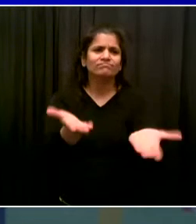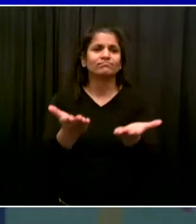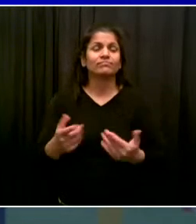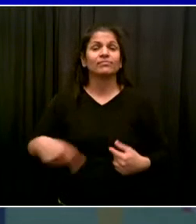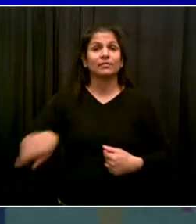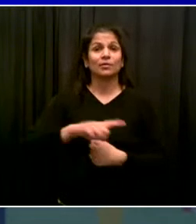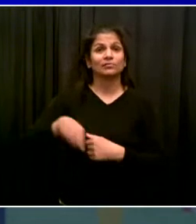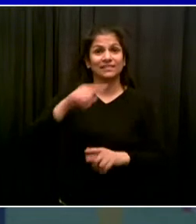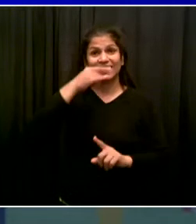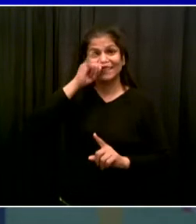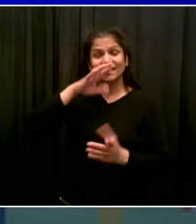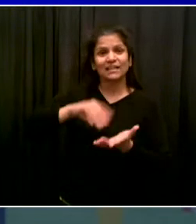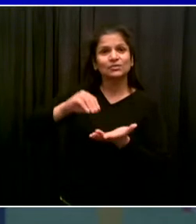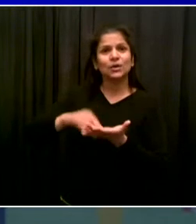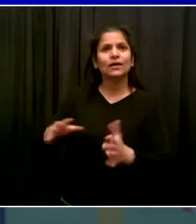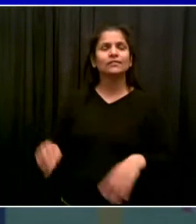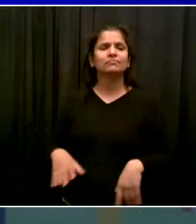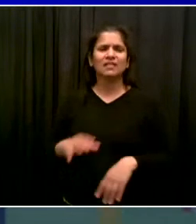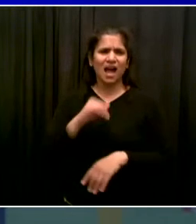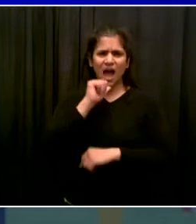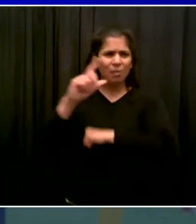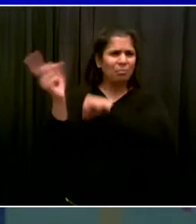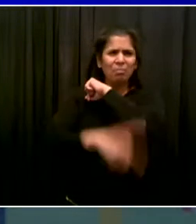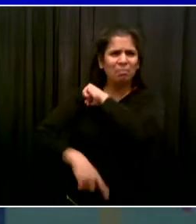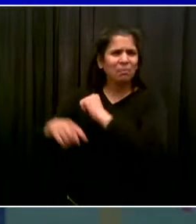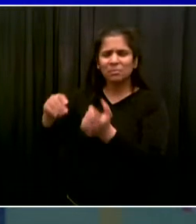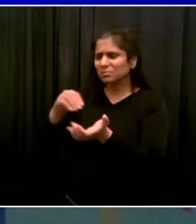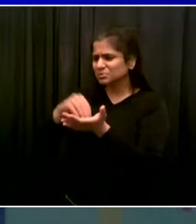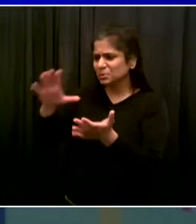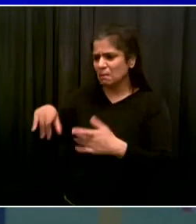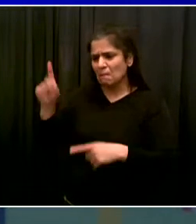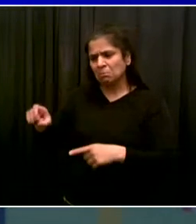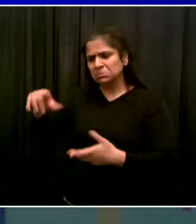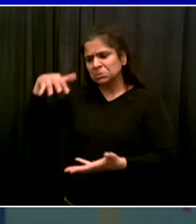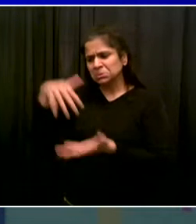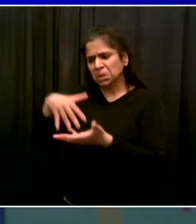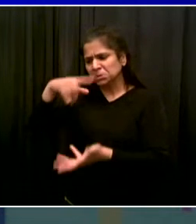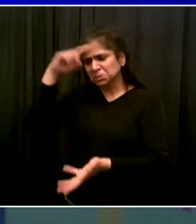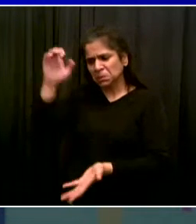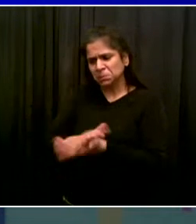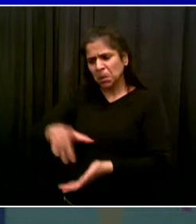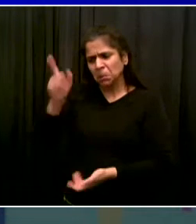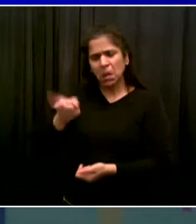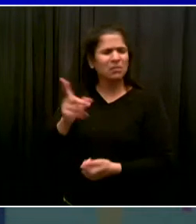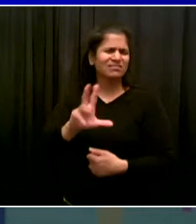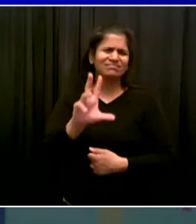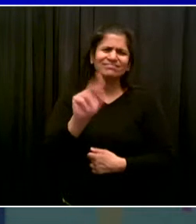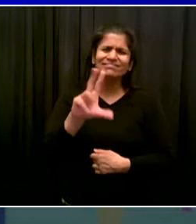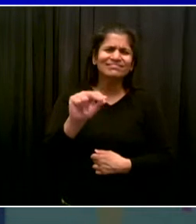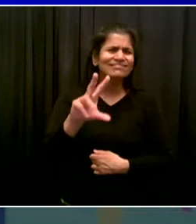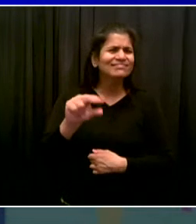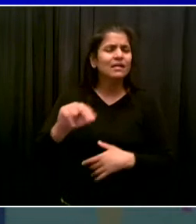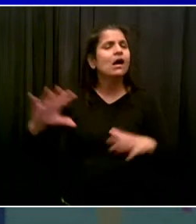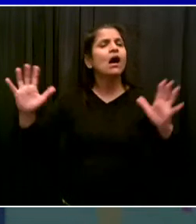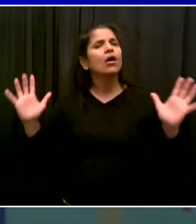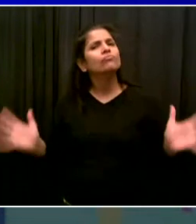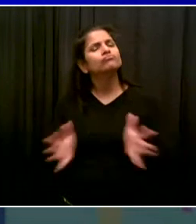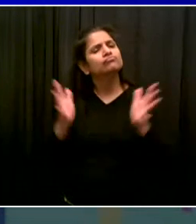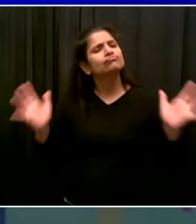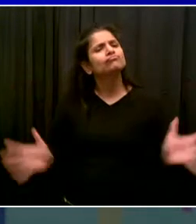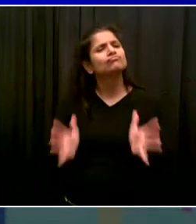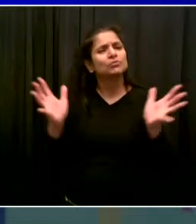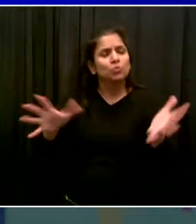not only be bringing in educators in the Department of Education, we're going to be bringing in the great folks at the Department of Youth and Community Development and all